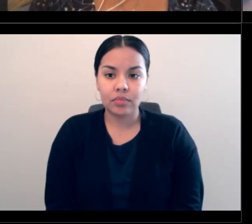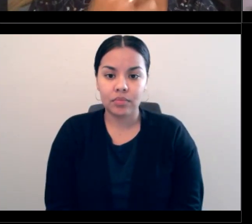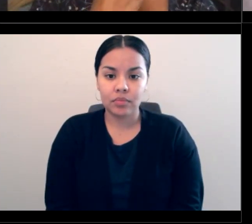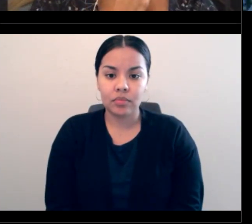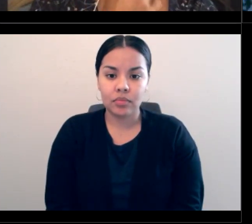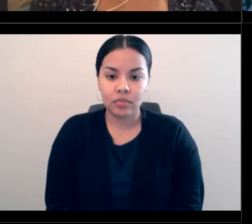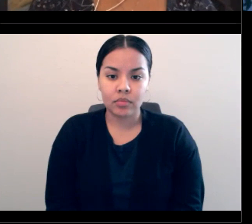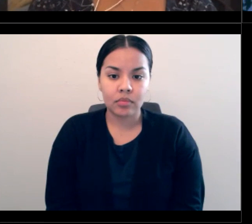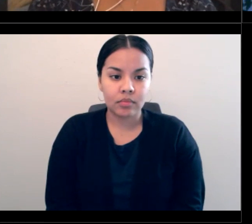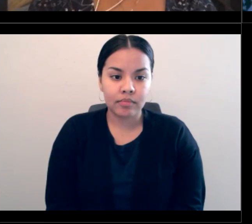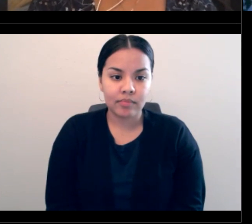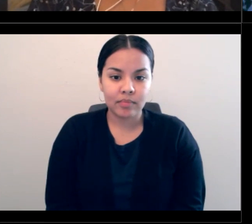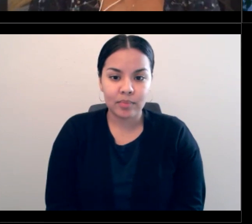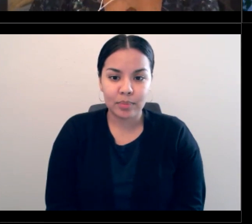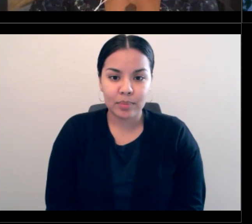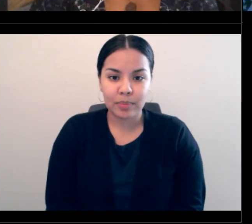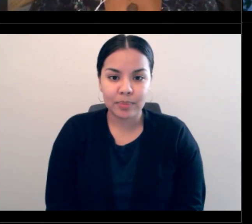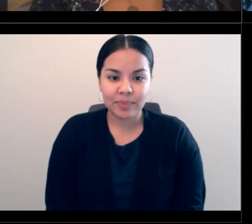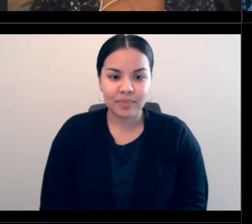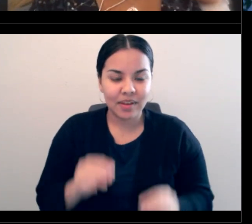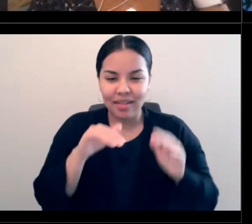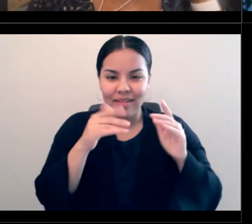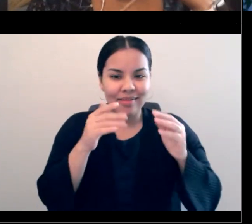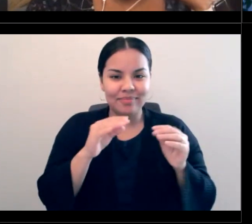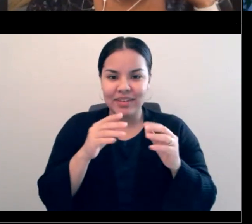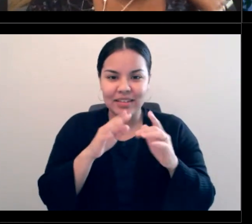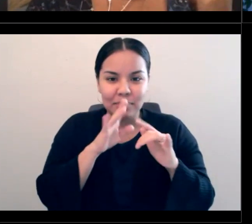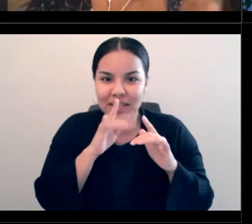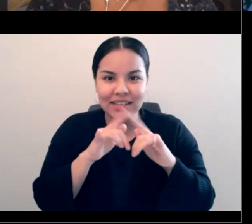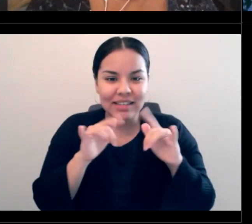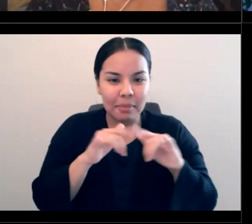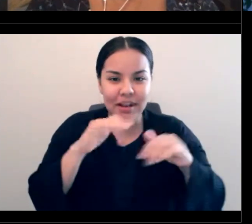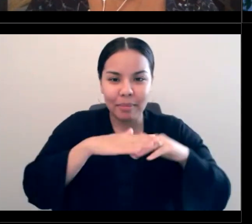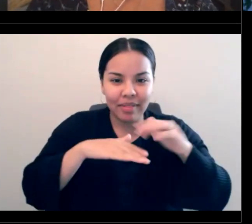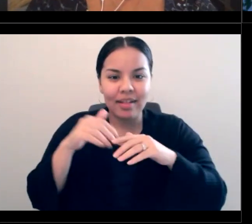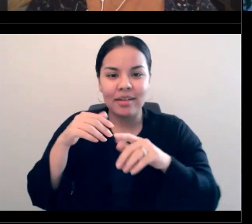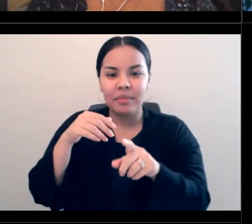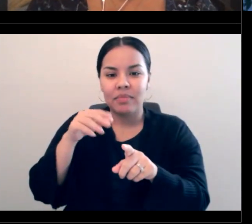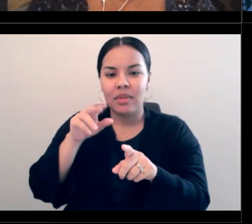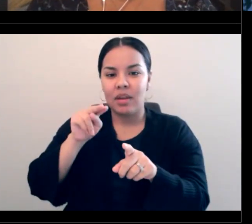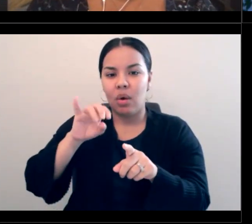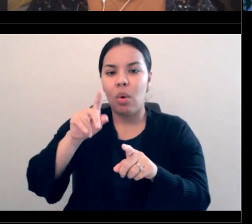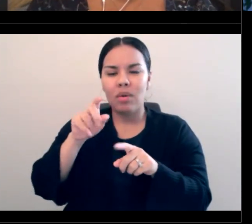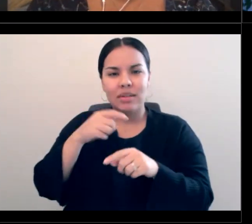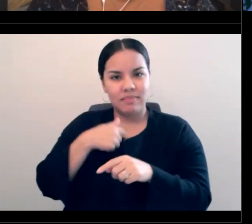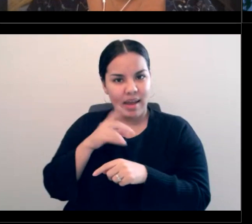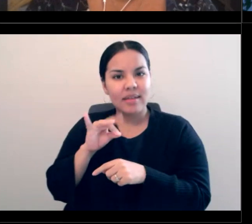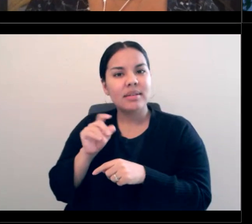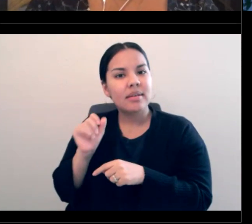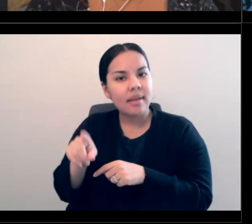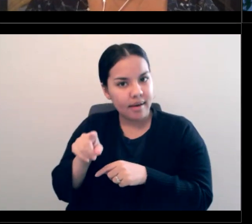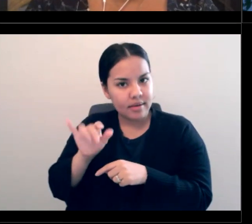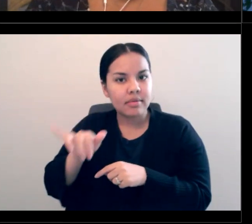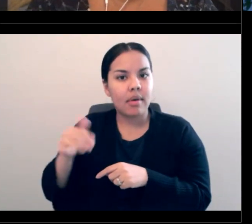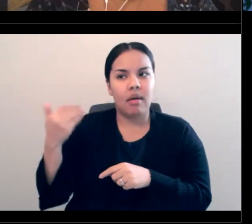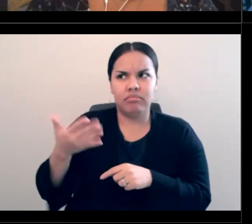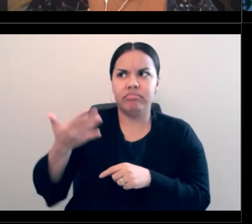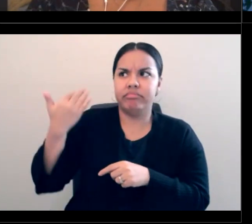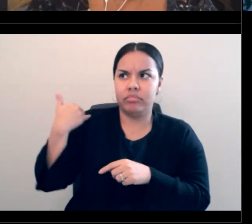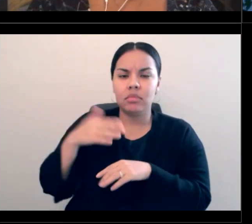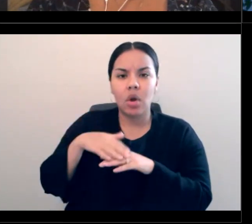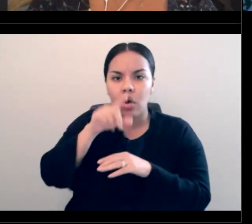I think There's Maria Heath. I asked this question on Twitter a while ago.